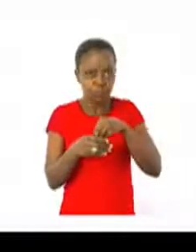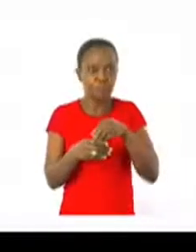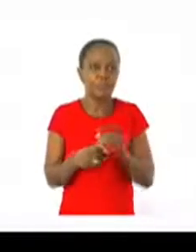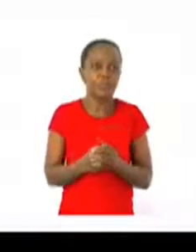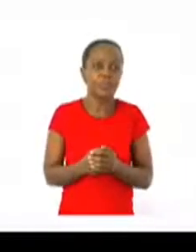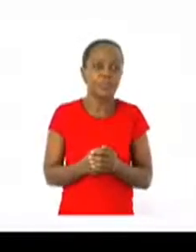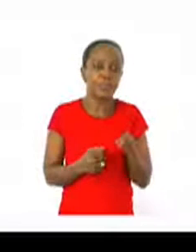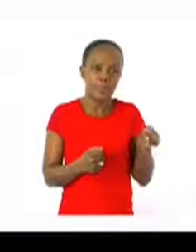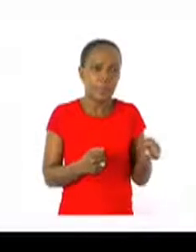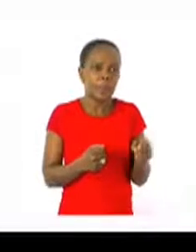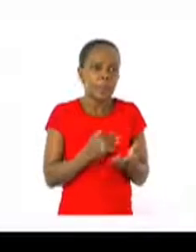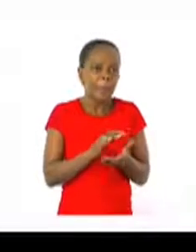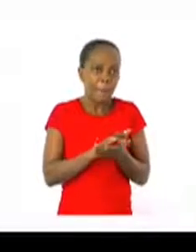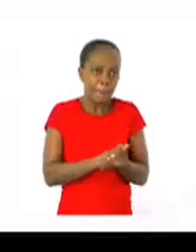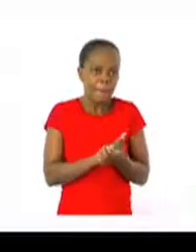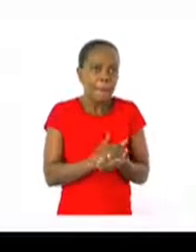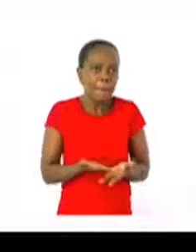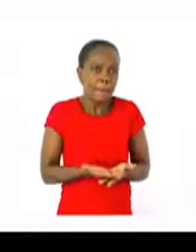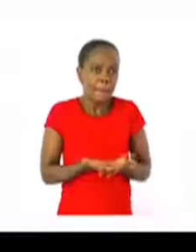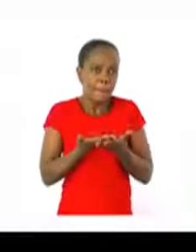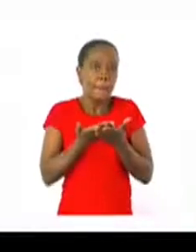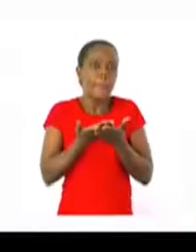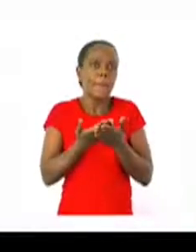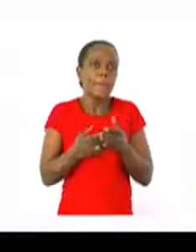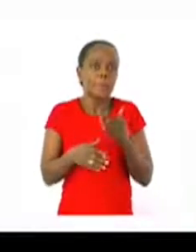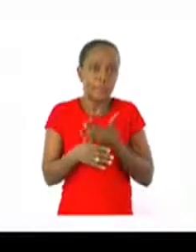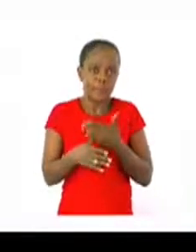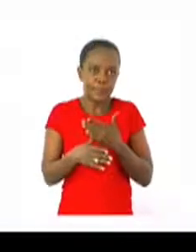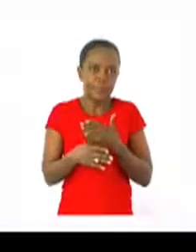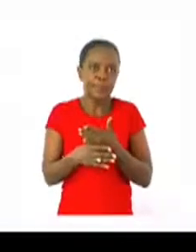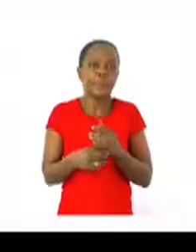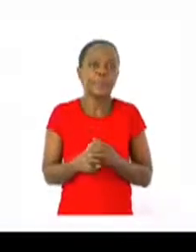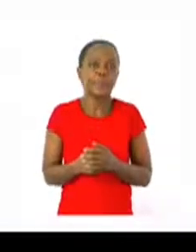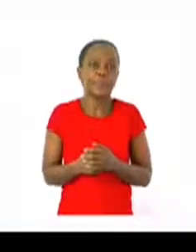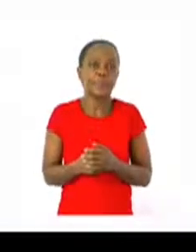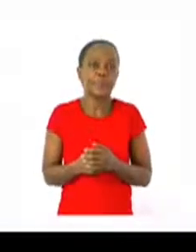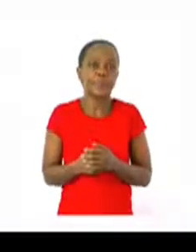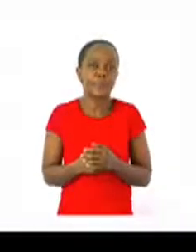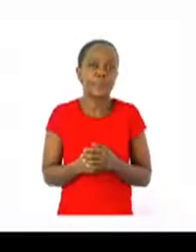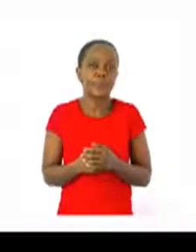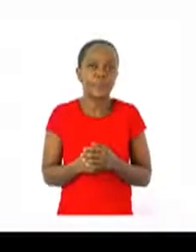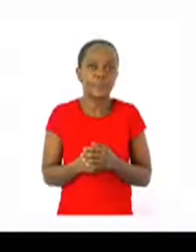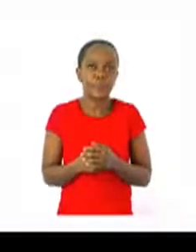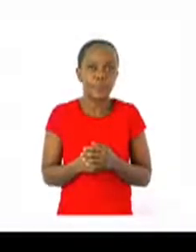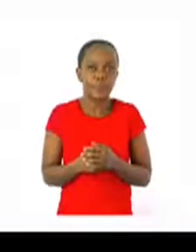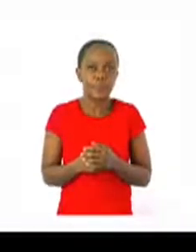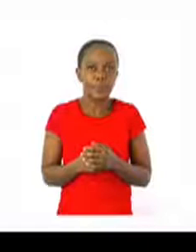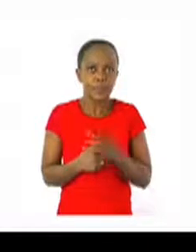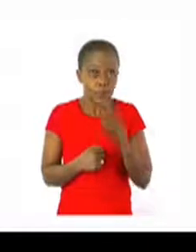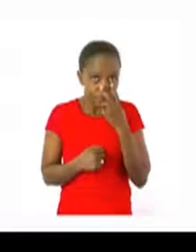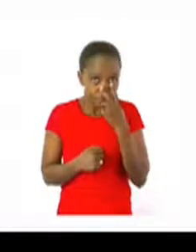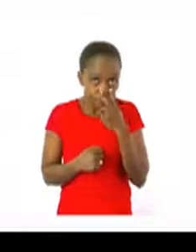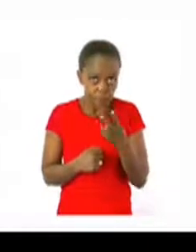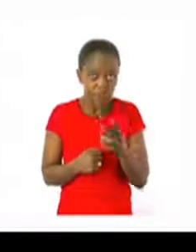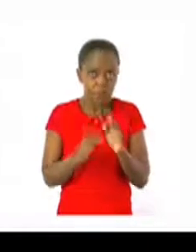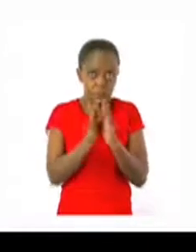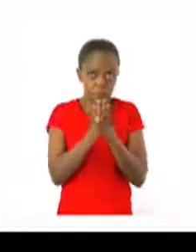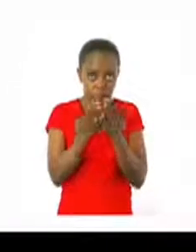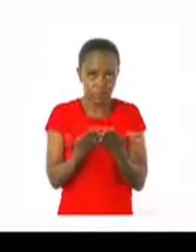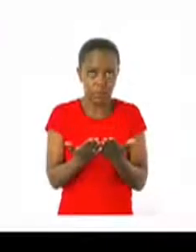going to help me with this exercise. Can you please look at your